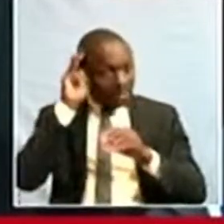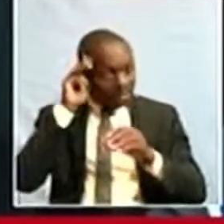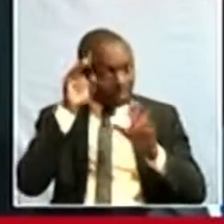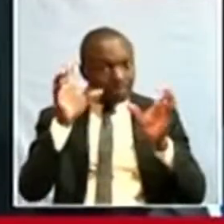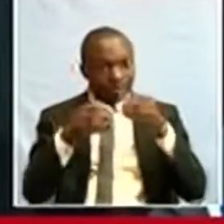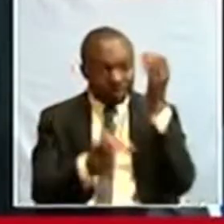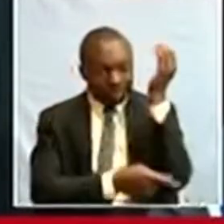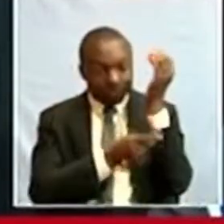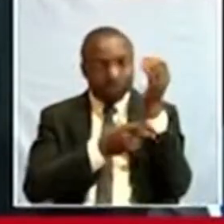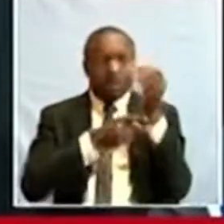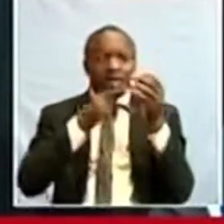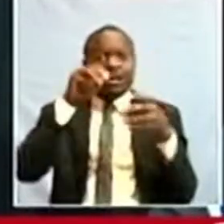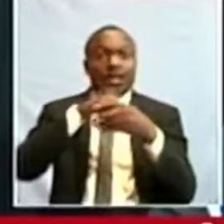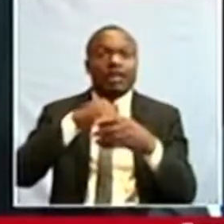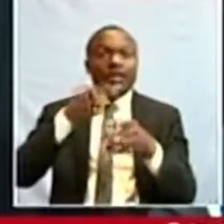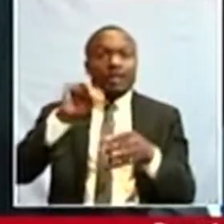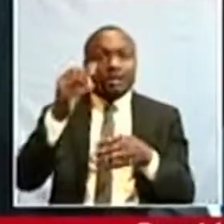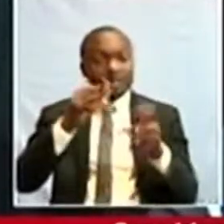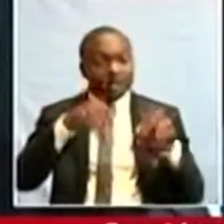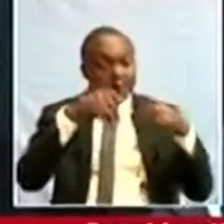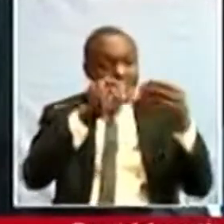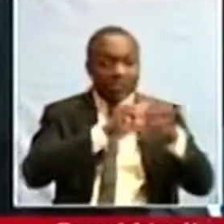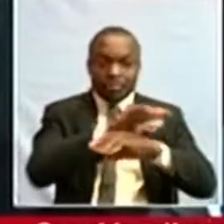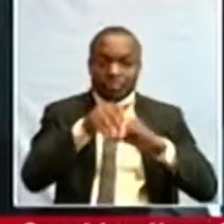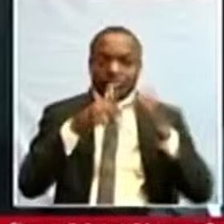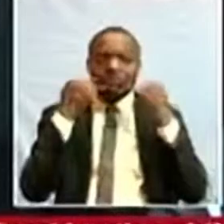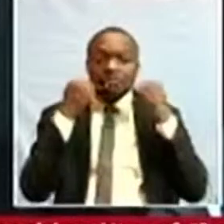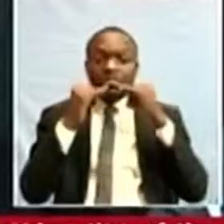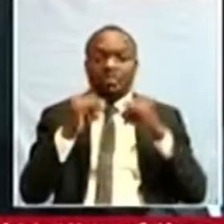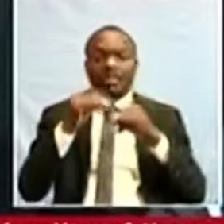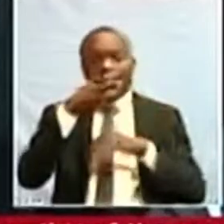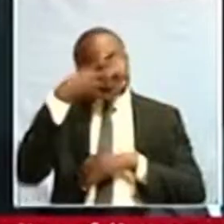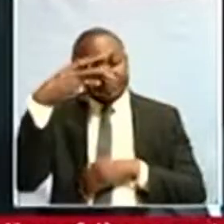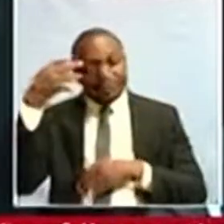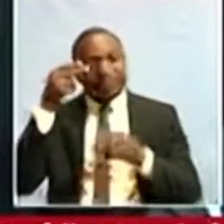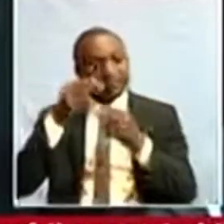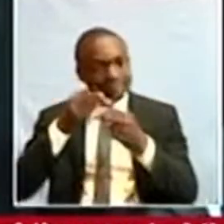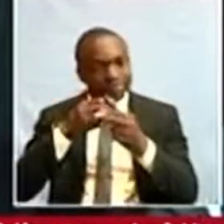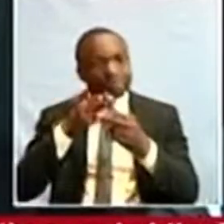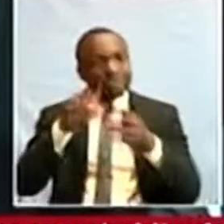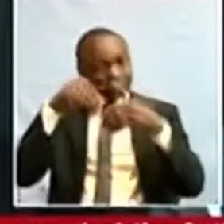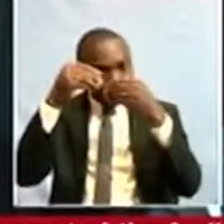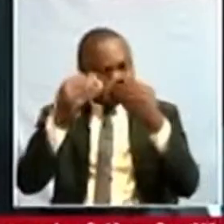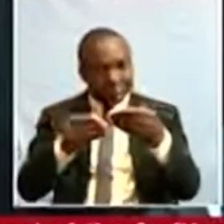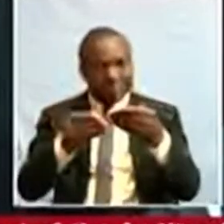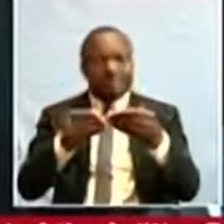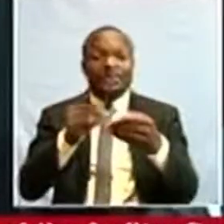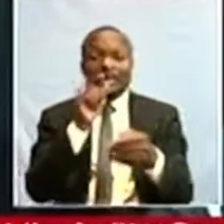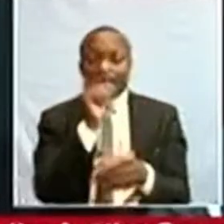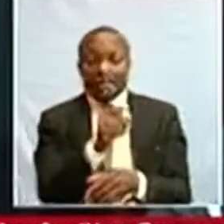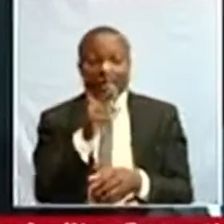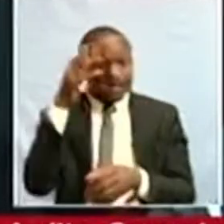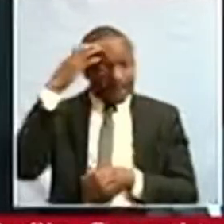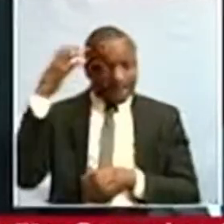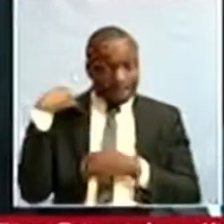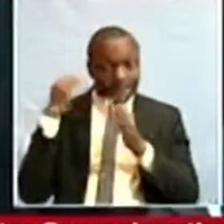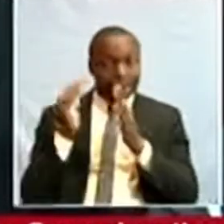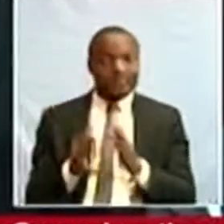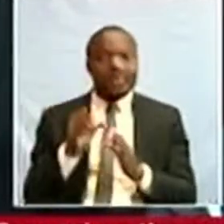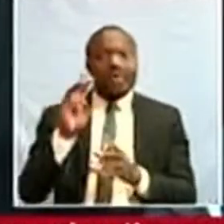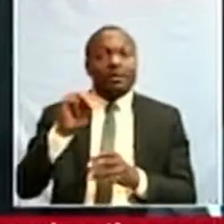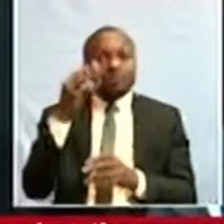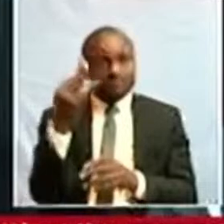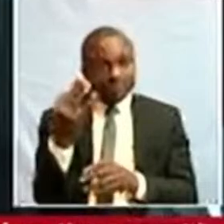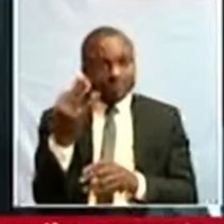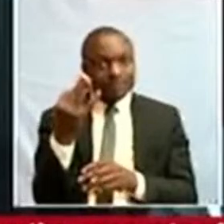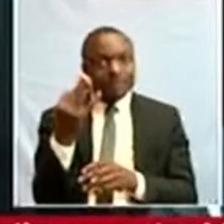Mufulira, and they give them all the details, the name, the NRC, and everything else, as that officer of yours in Mufulira